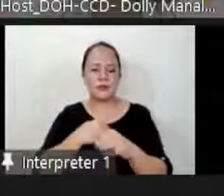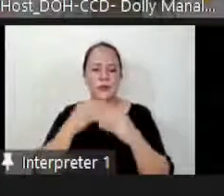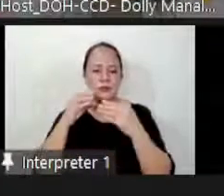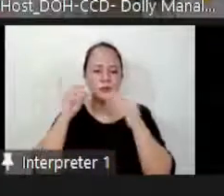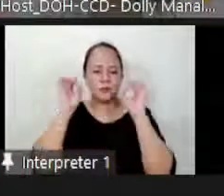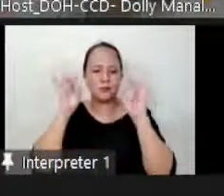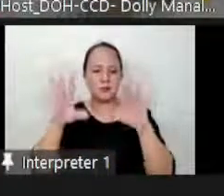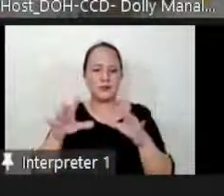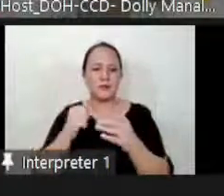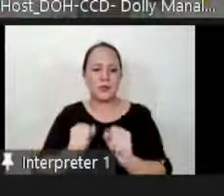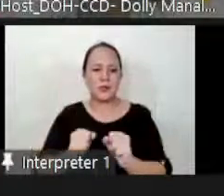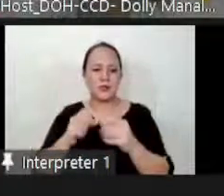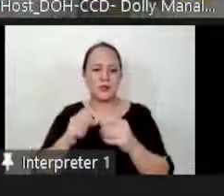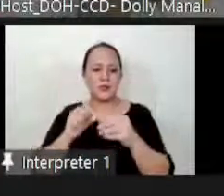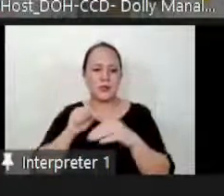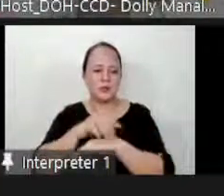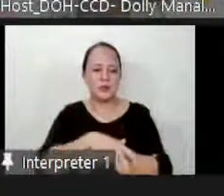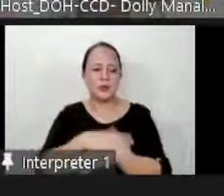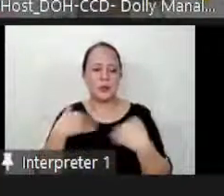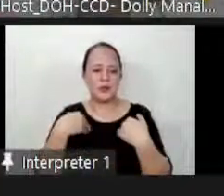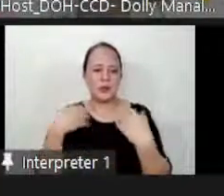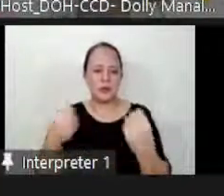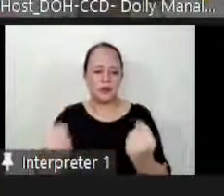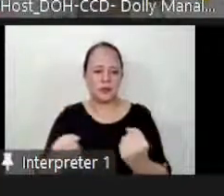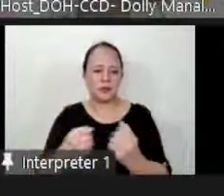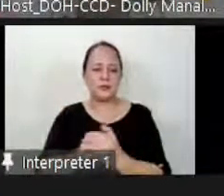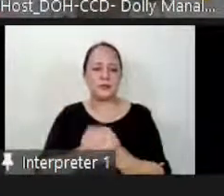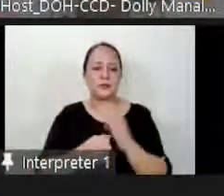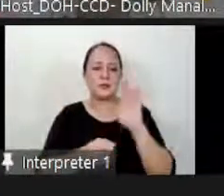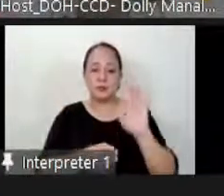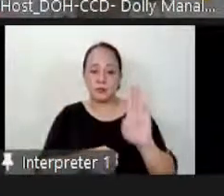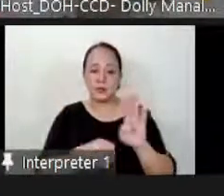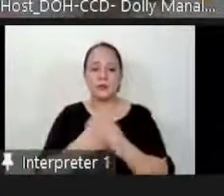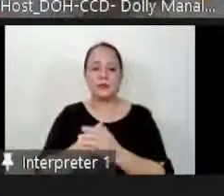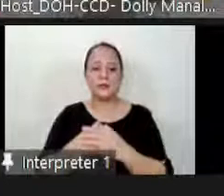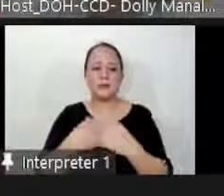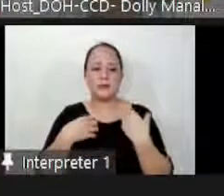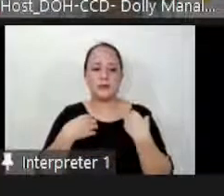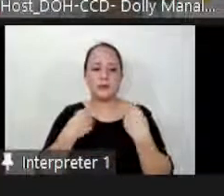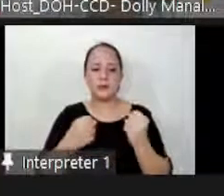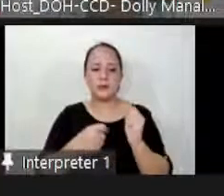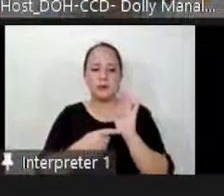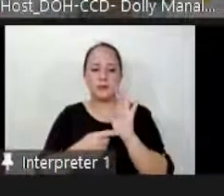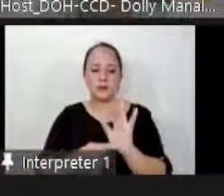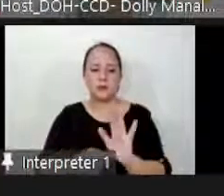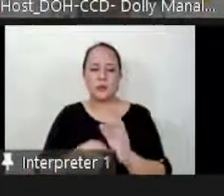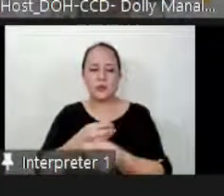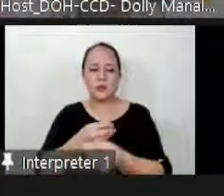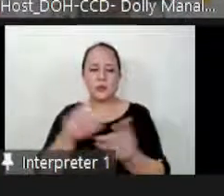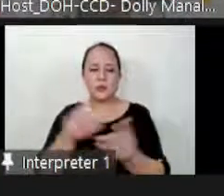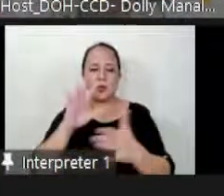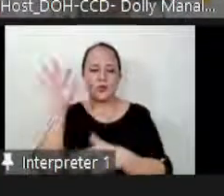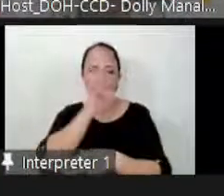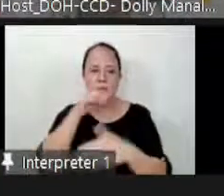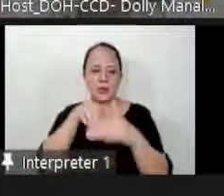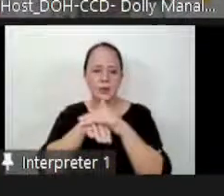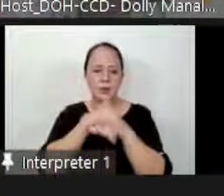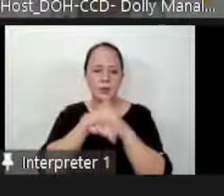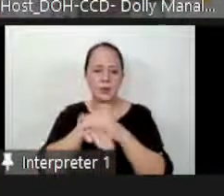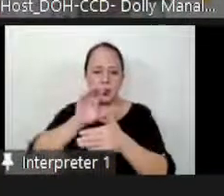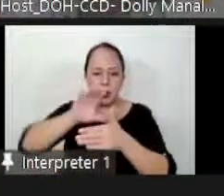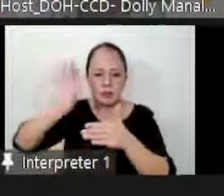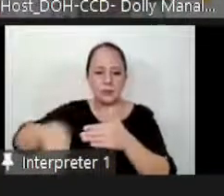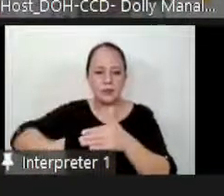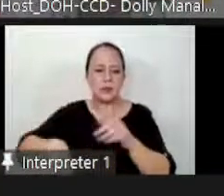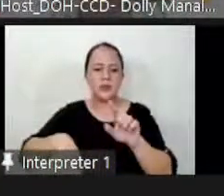risks that could affect their health. B, a healthcare model that provides all Filipinos access to comprehensive set